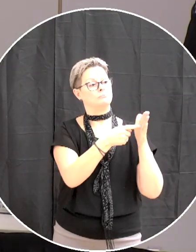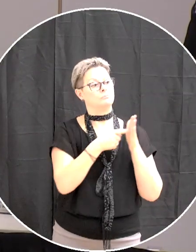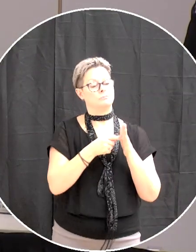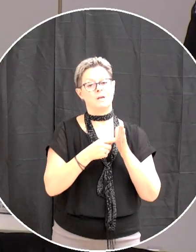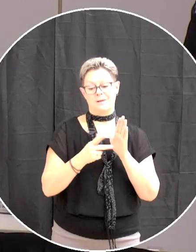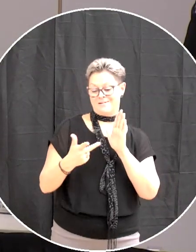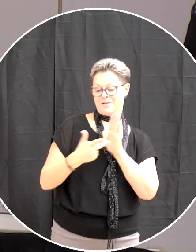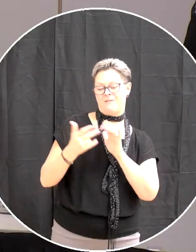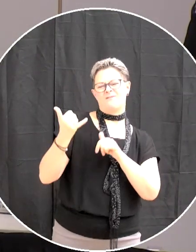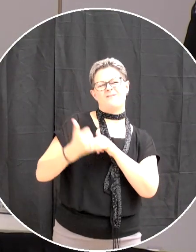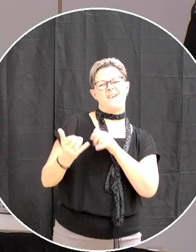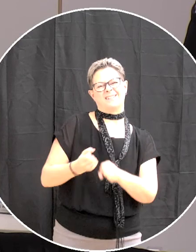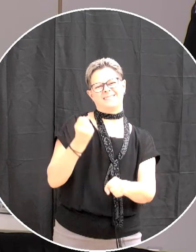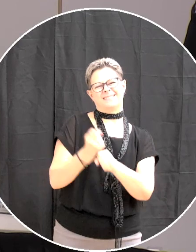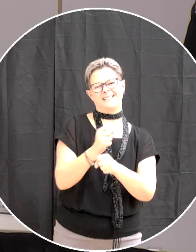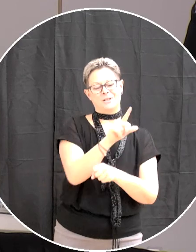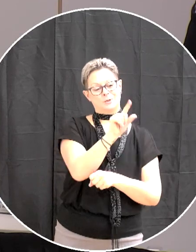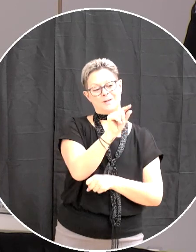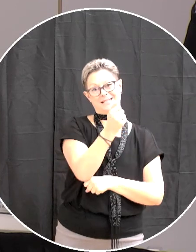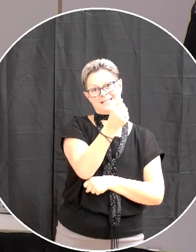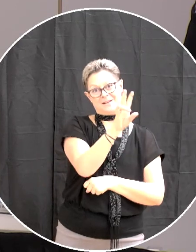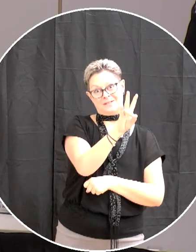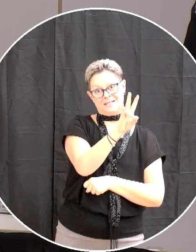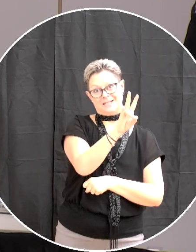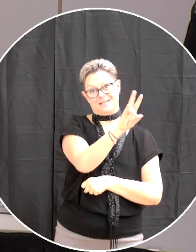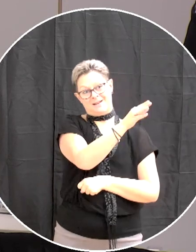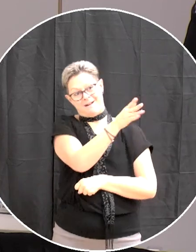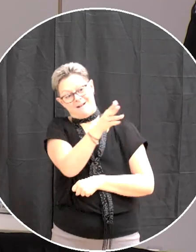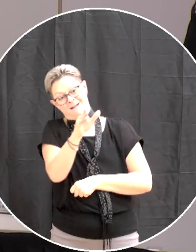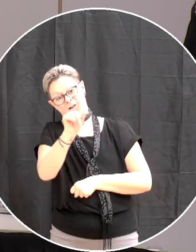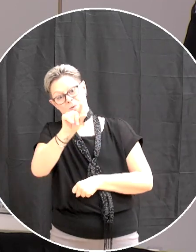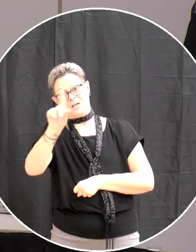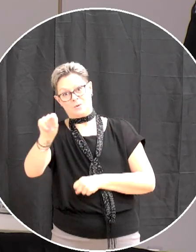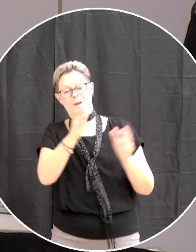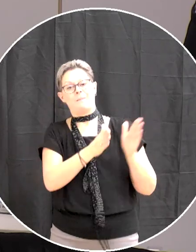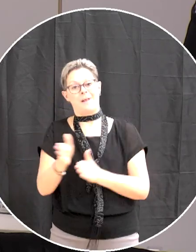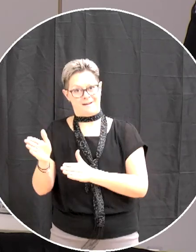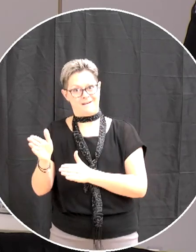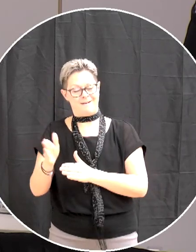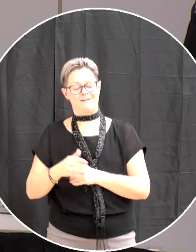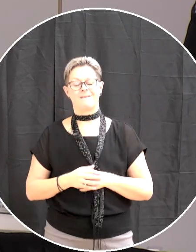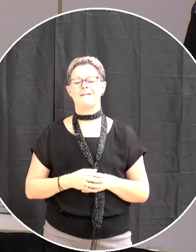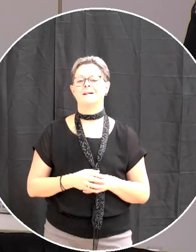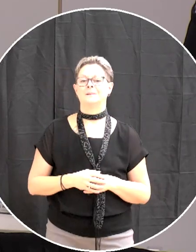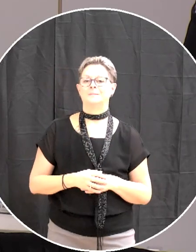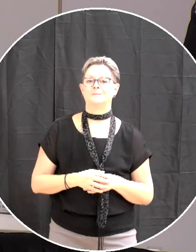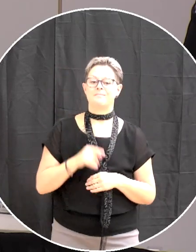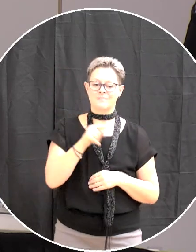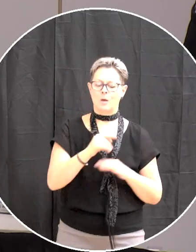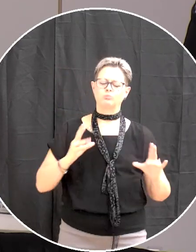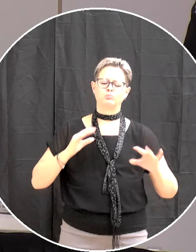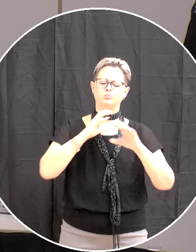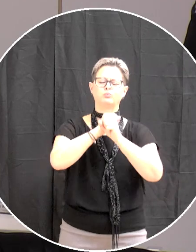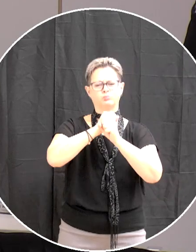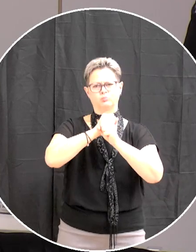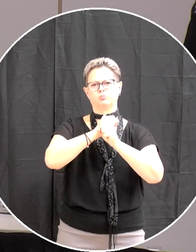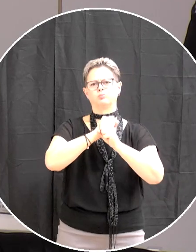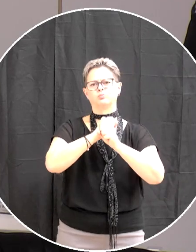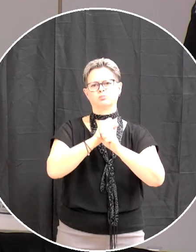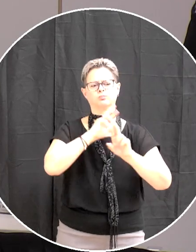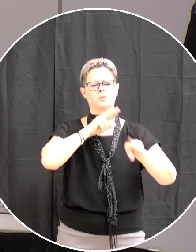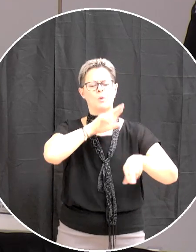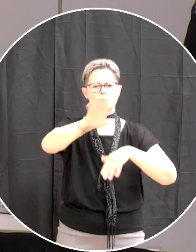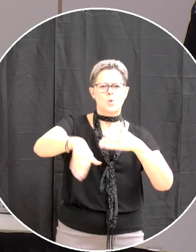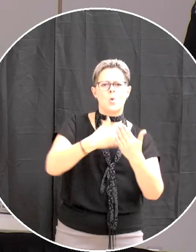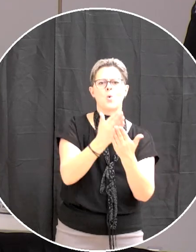year of the district's 2017-2020 strategic plan. As such, it's a summative document which reports on the overall